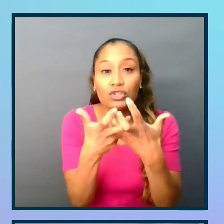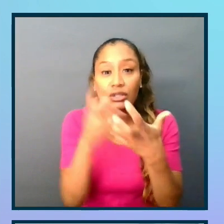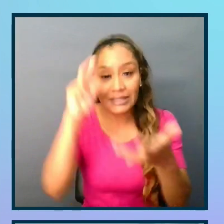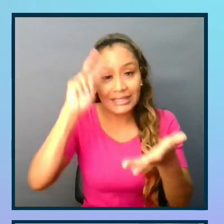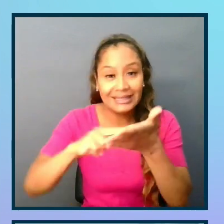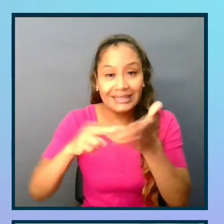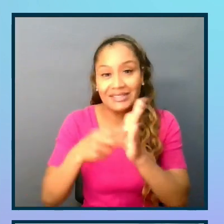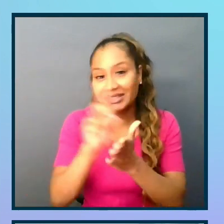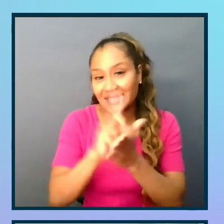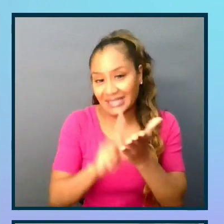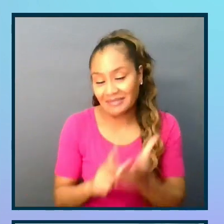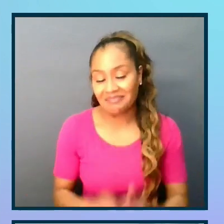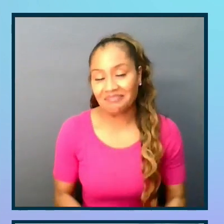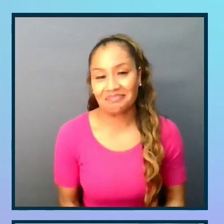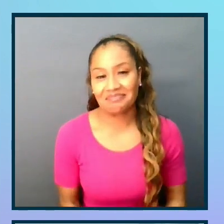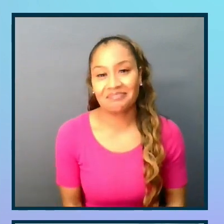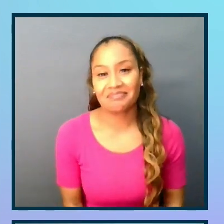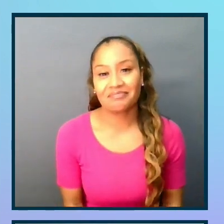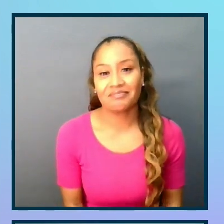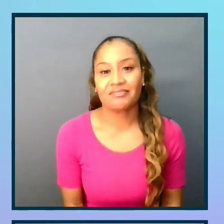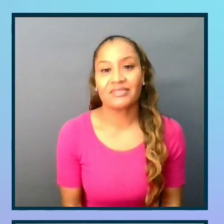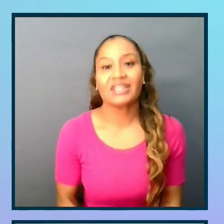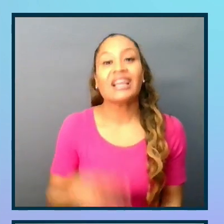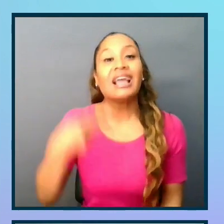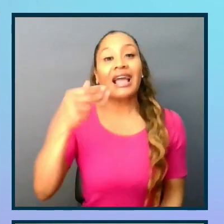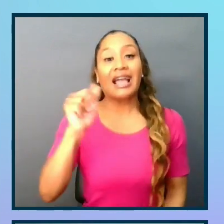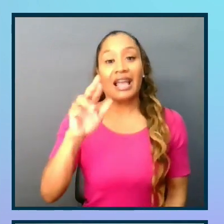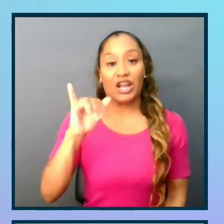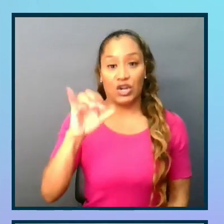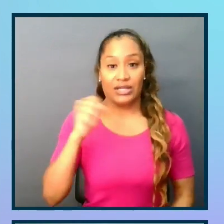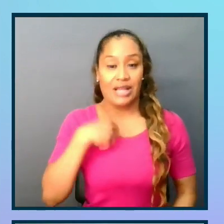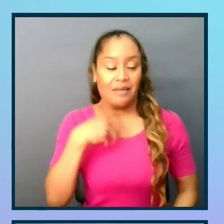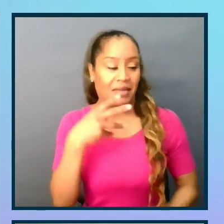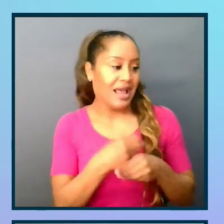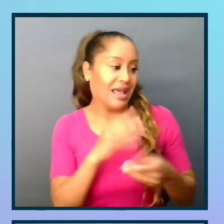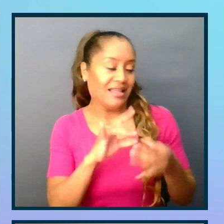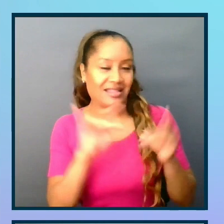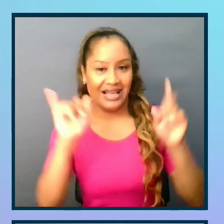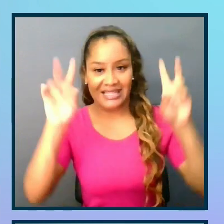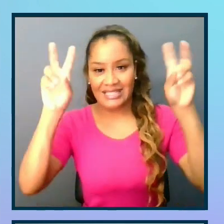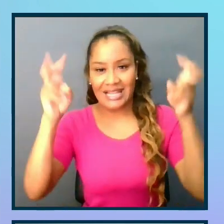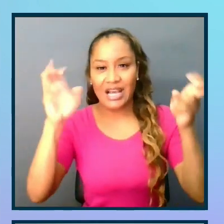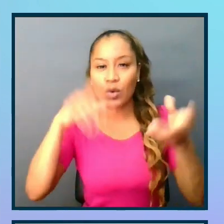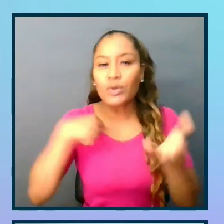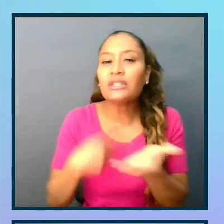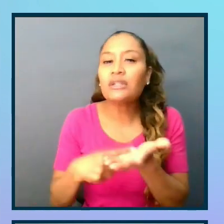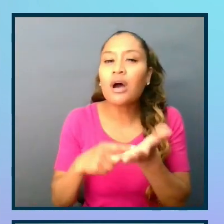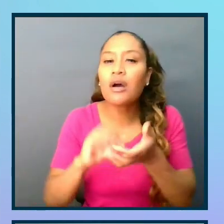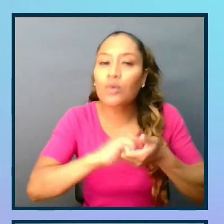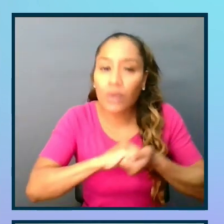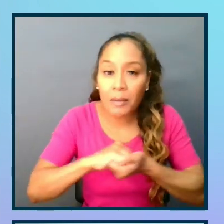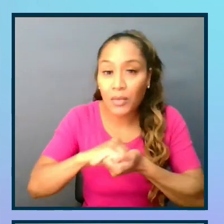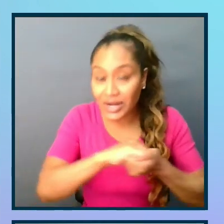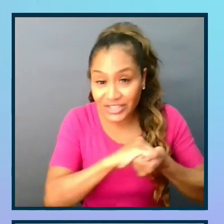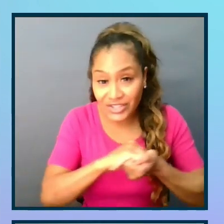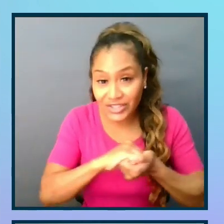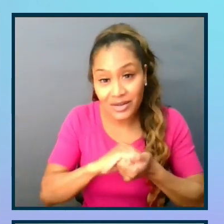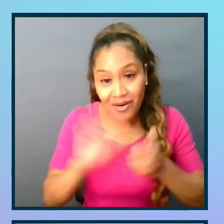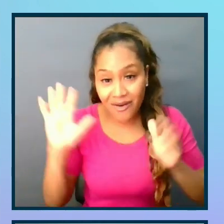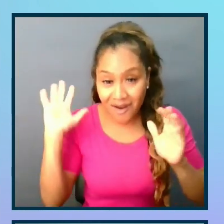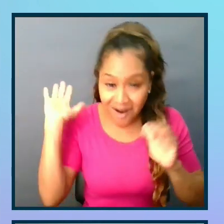design. And to kind of tie this in with the title, you know, we're talking about just collaboration every step of the